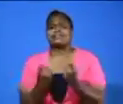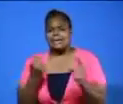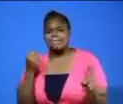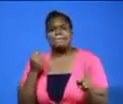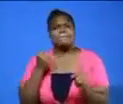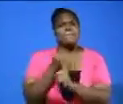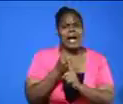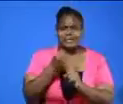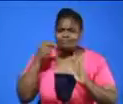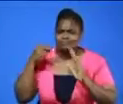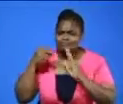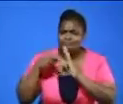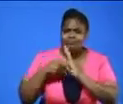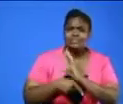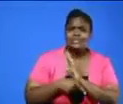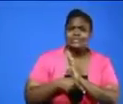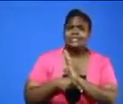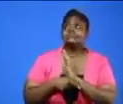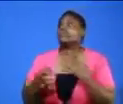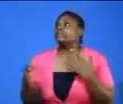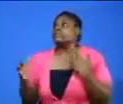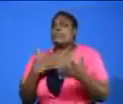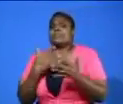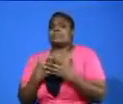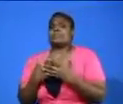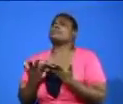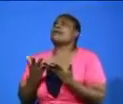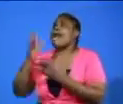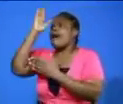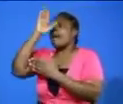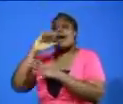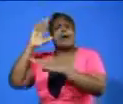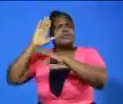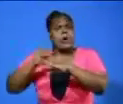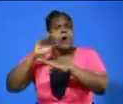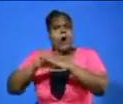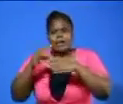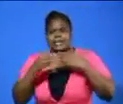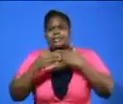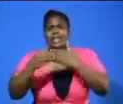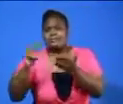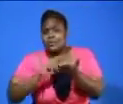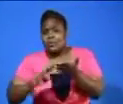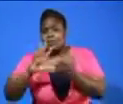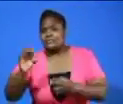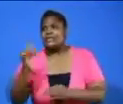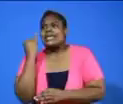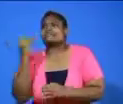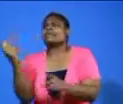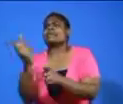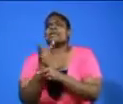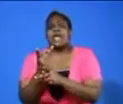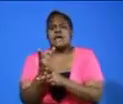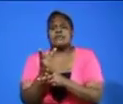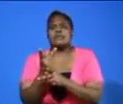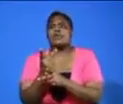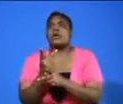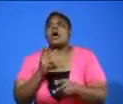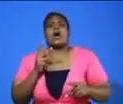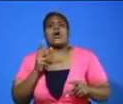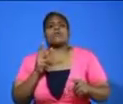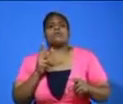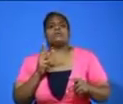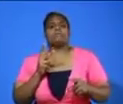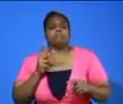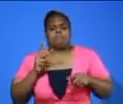deeply that even though we've been God called and God sent and Holy Ghost directed, if we're not careful, our humanity will get in the way